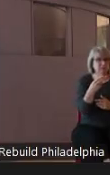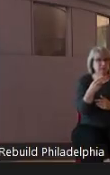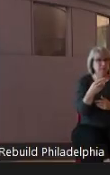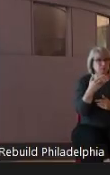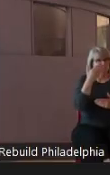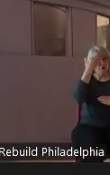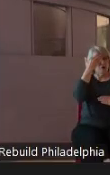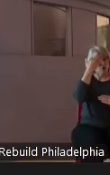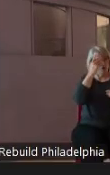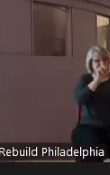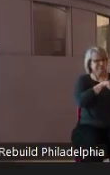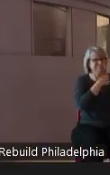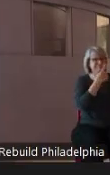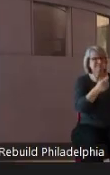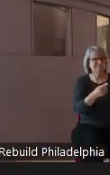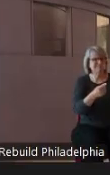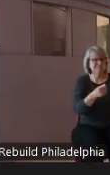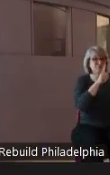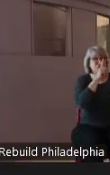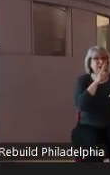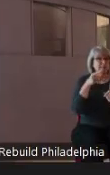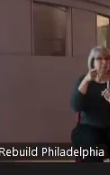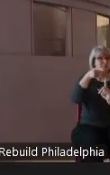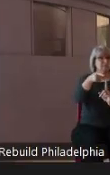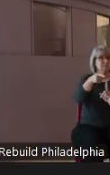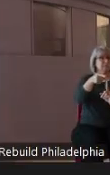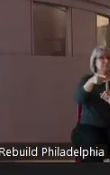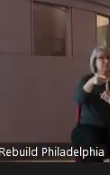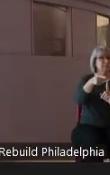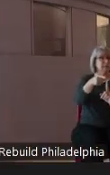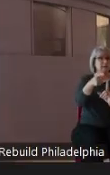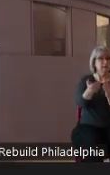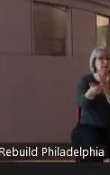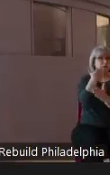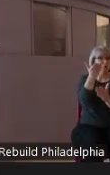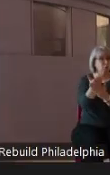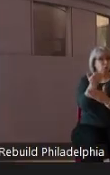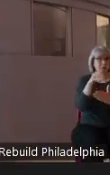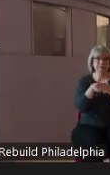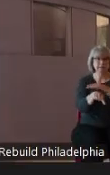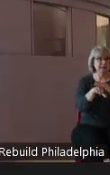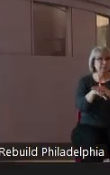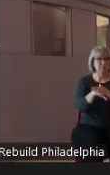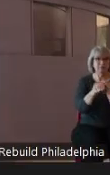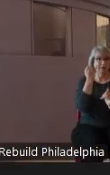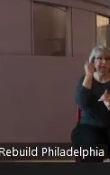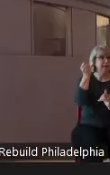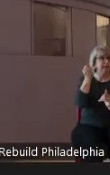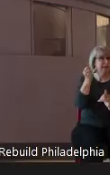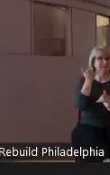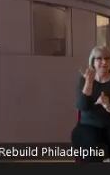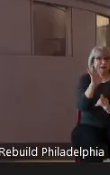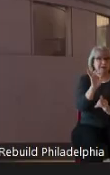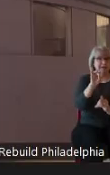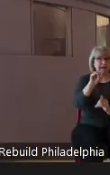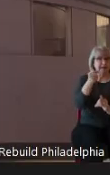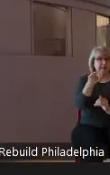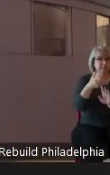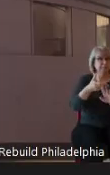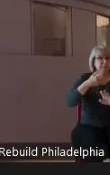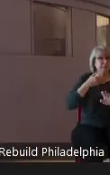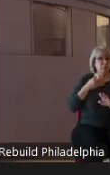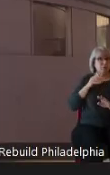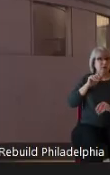as you all know, was really a vanguard of accessibility in the late 80s, predating